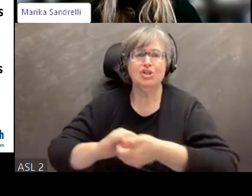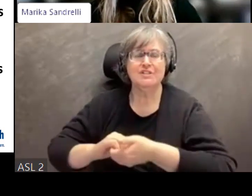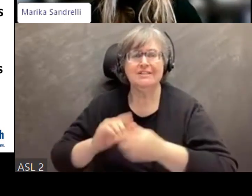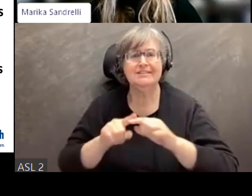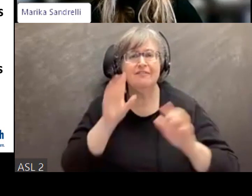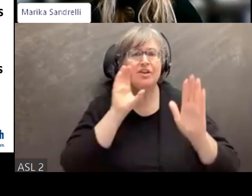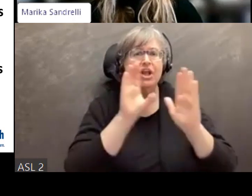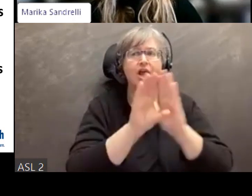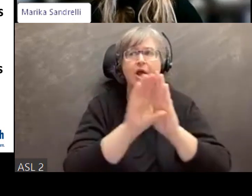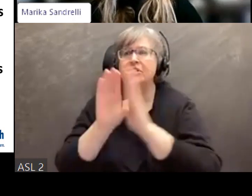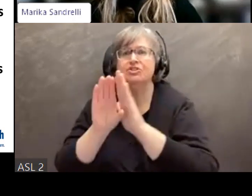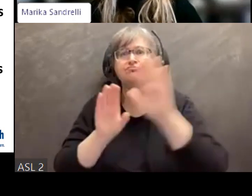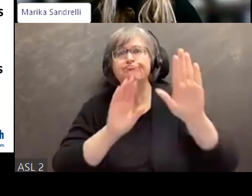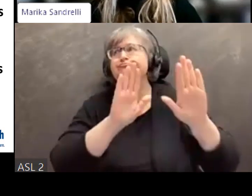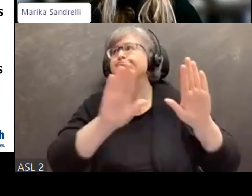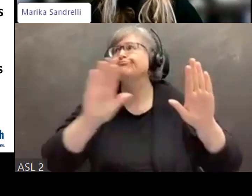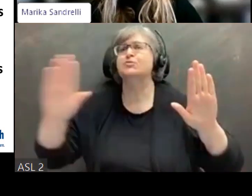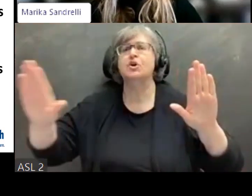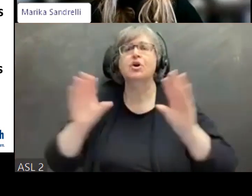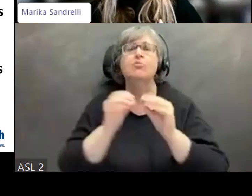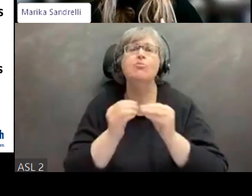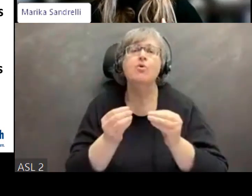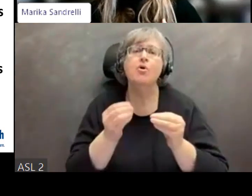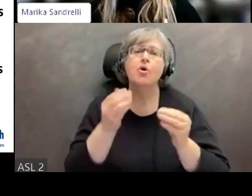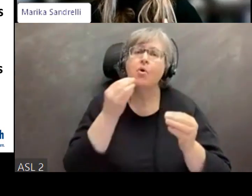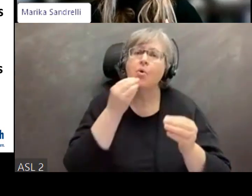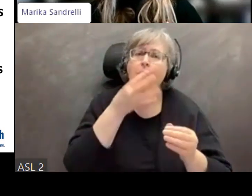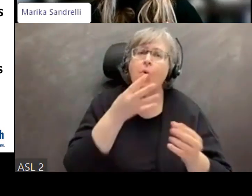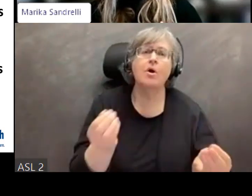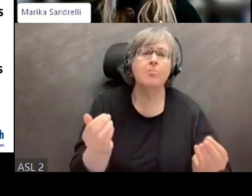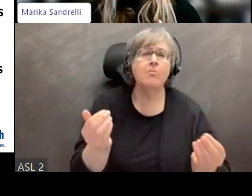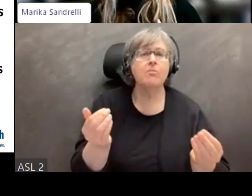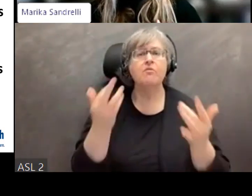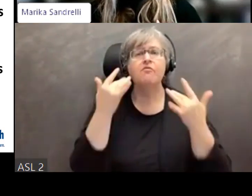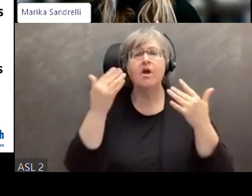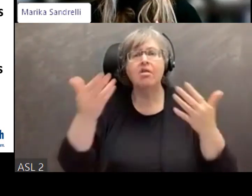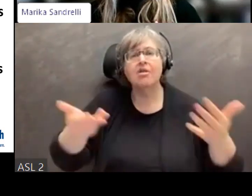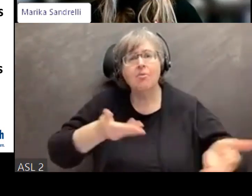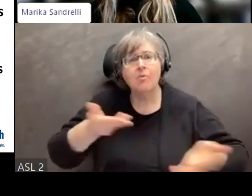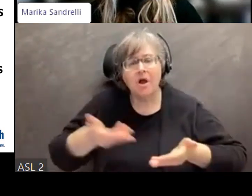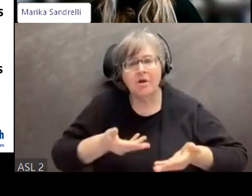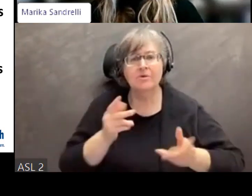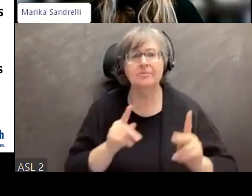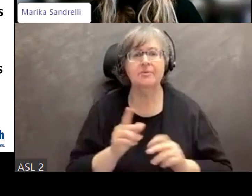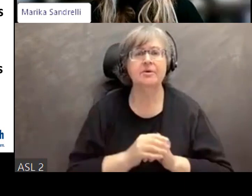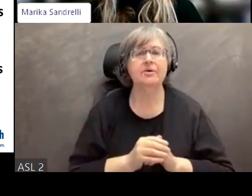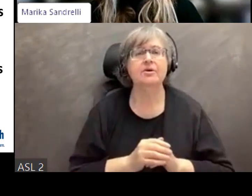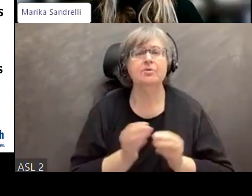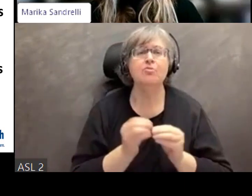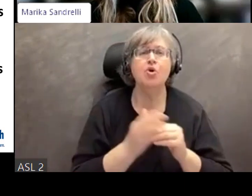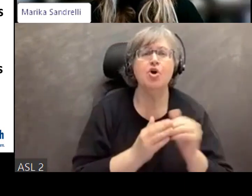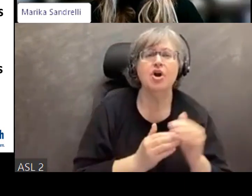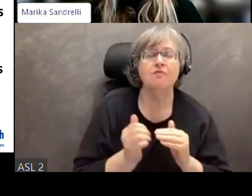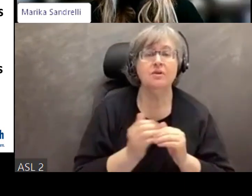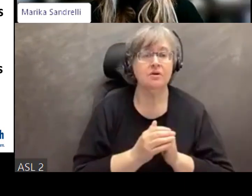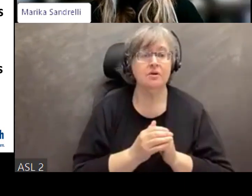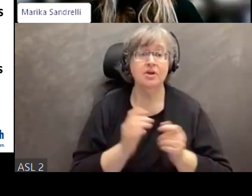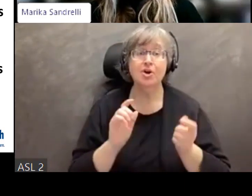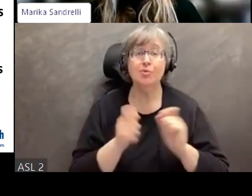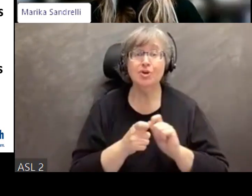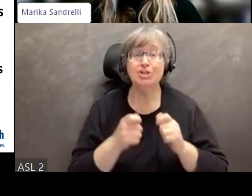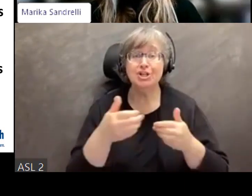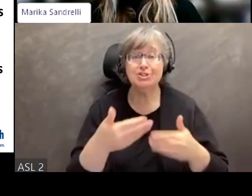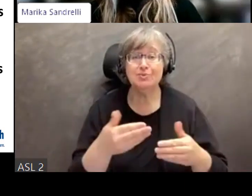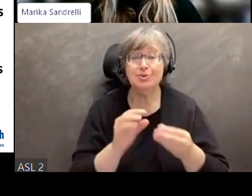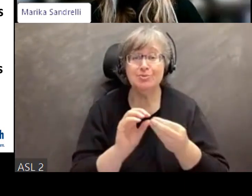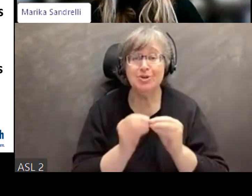partners of different images that would be more warm and welcoming and comforting. We also